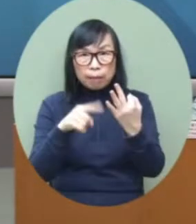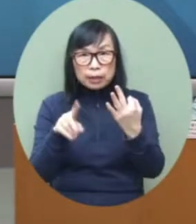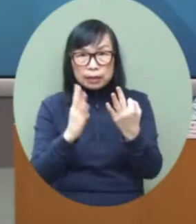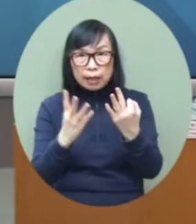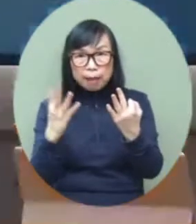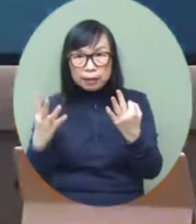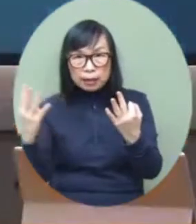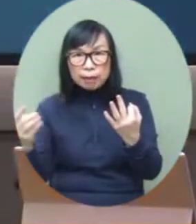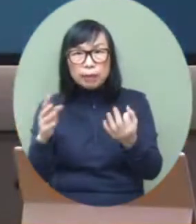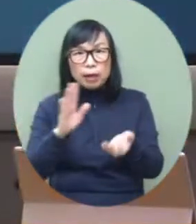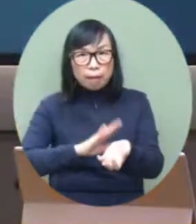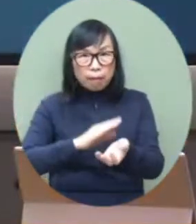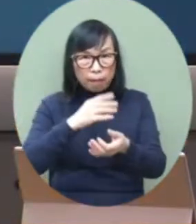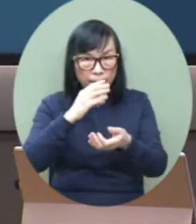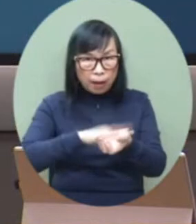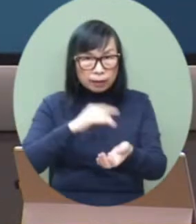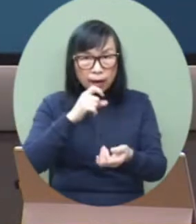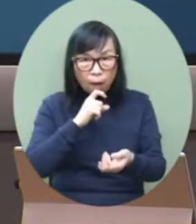6,116